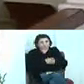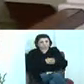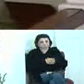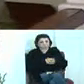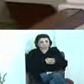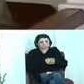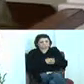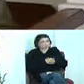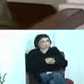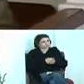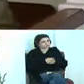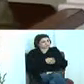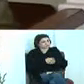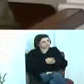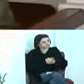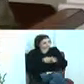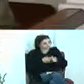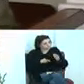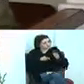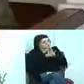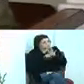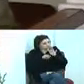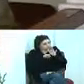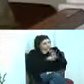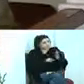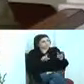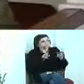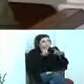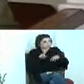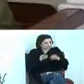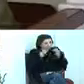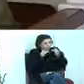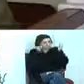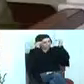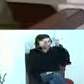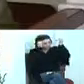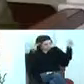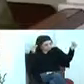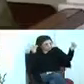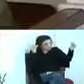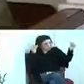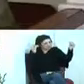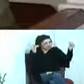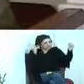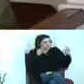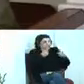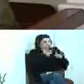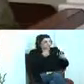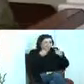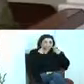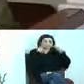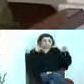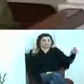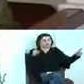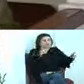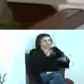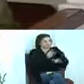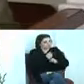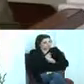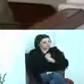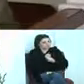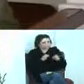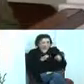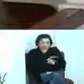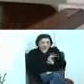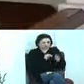us from going to the next level, from reaching and receiving our